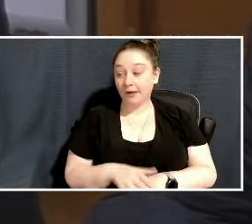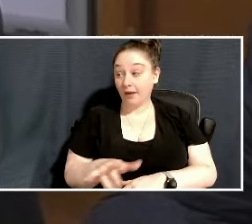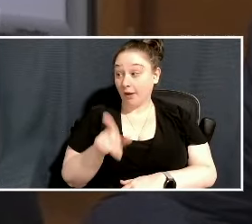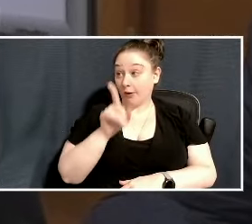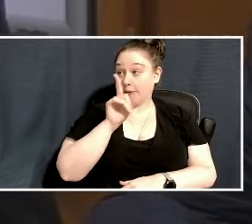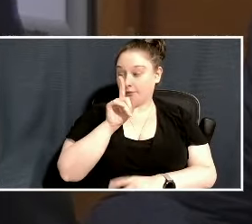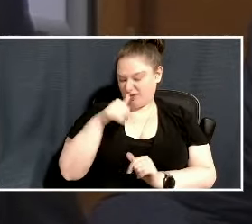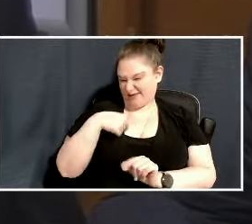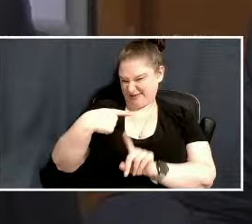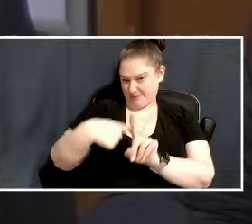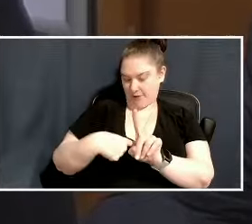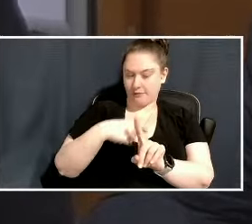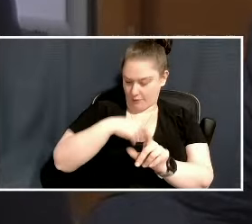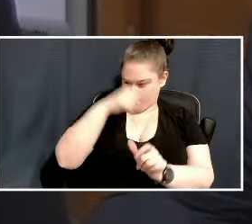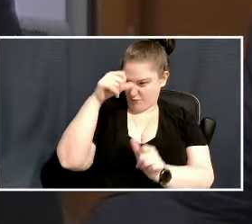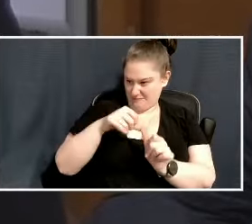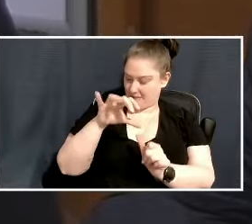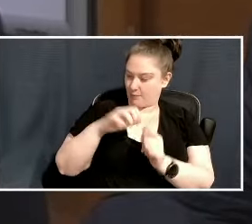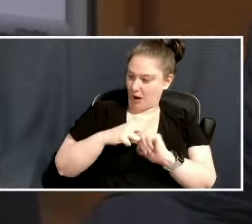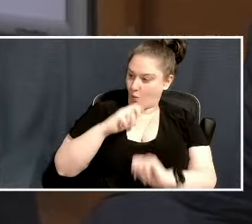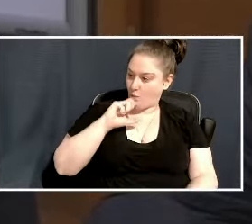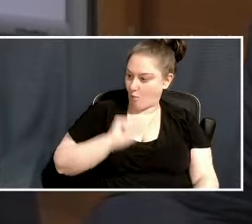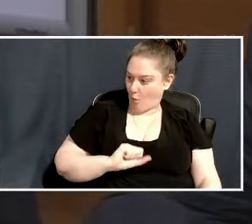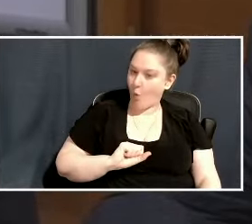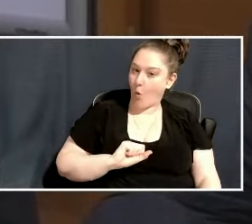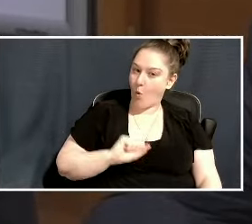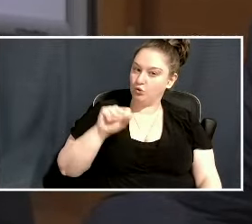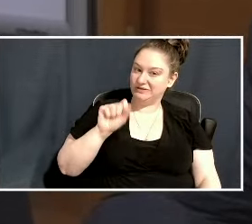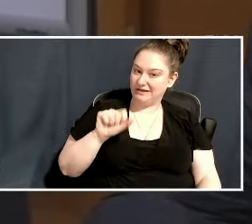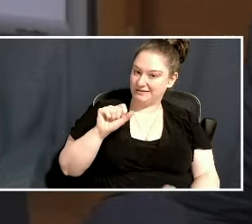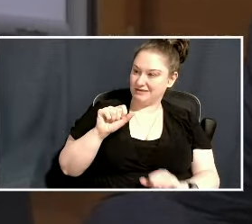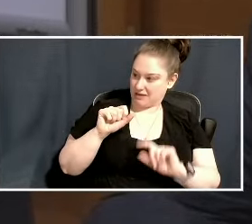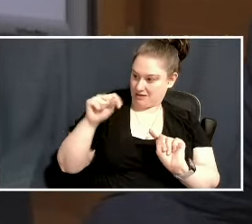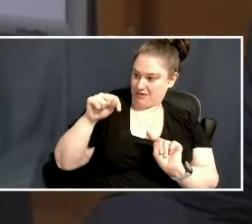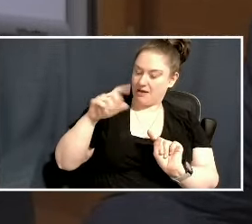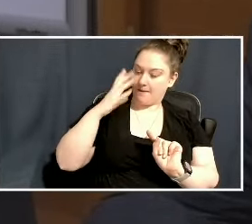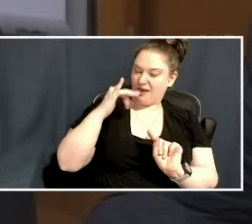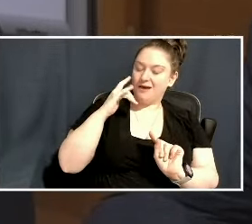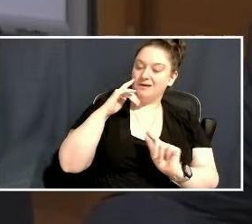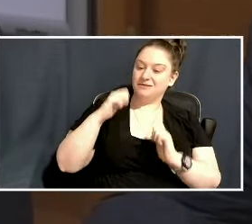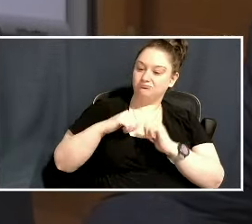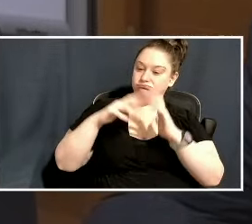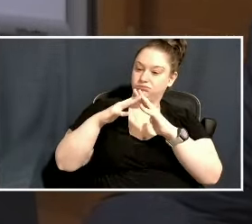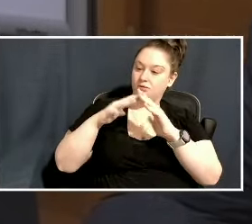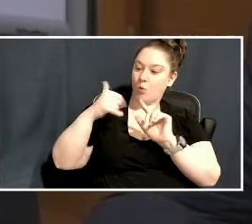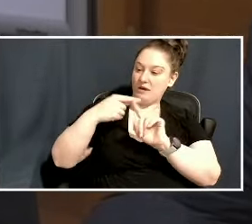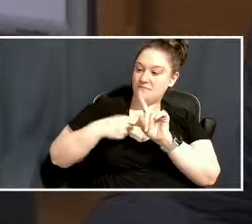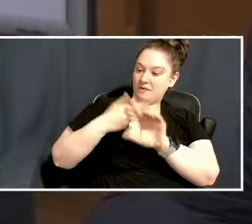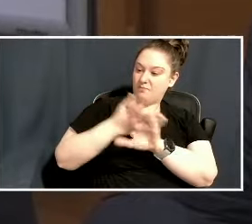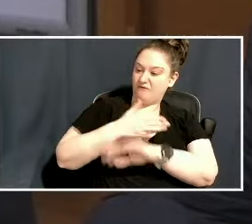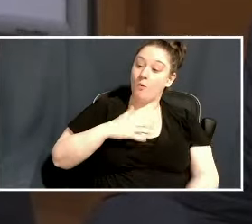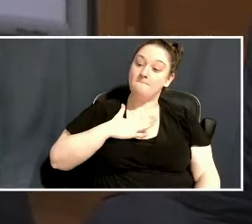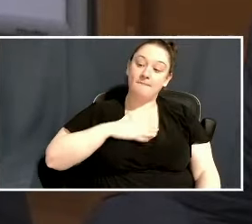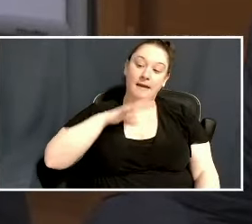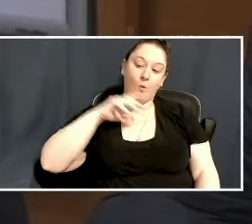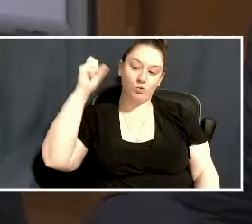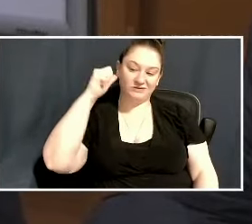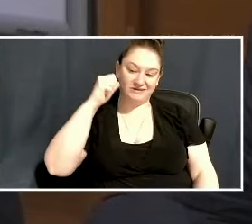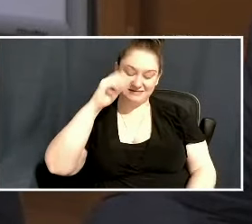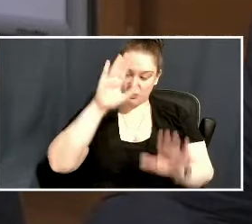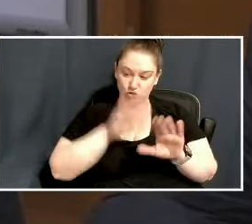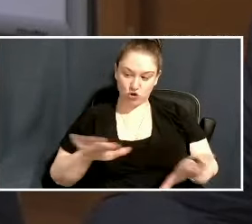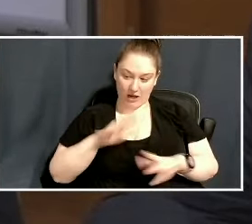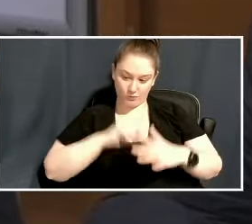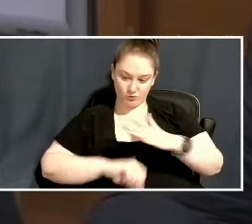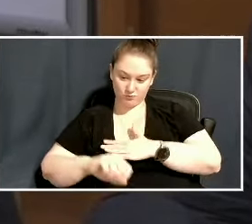was started the month before my oldest child was born. And my kids had the opportunity to go through the schools and take the pledge.